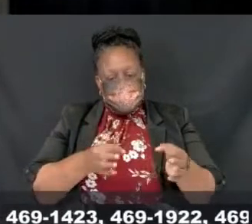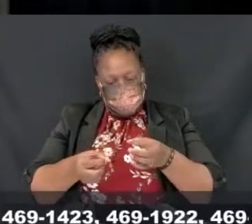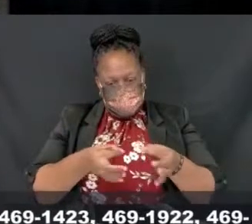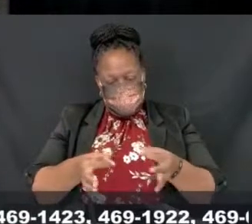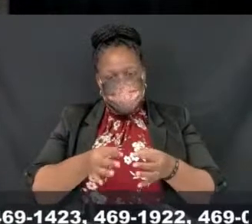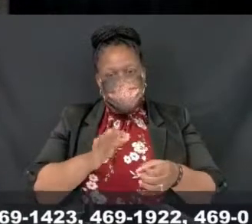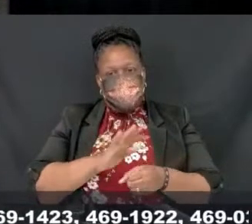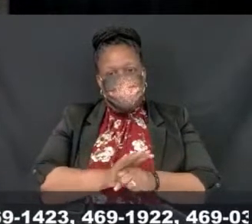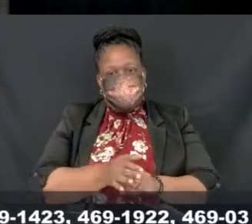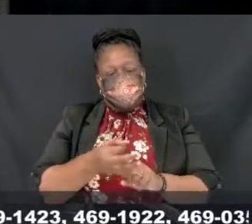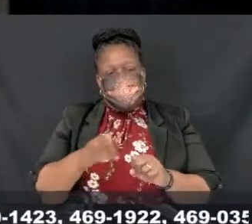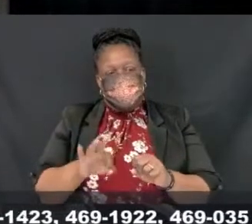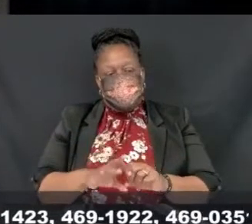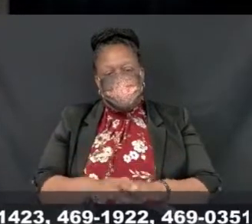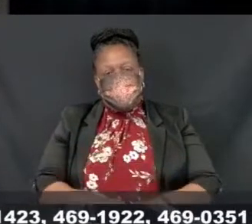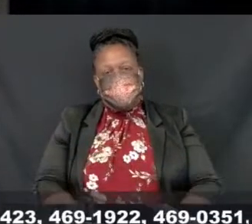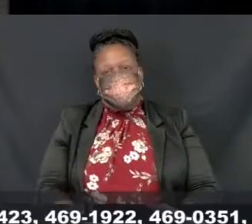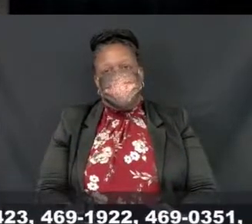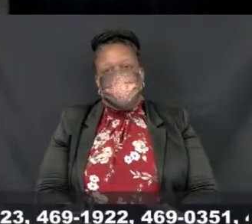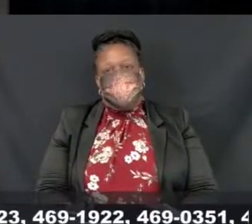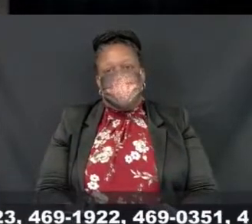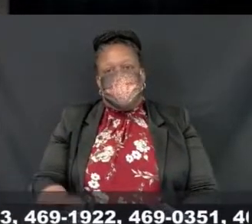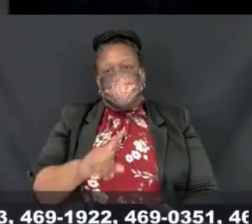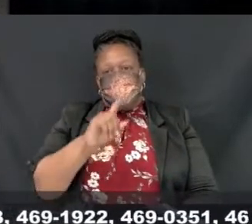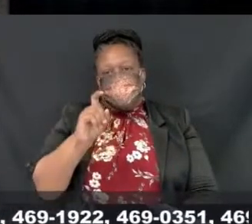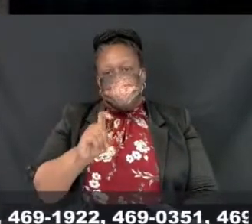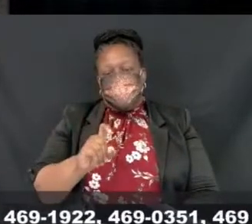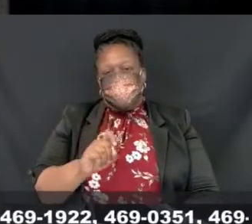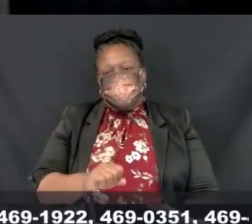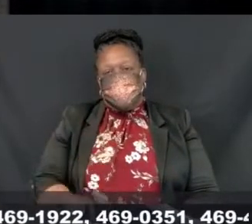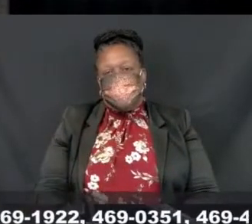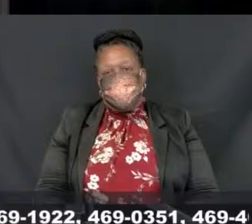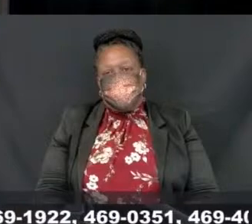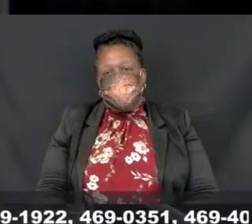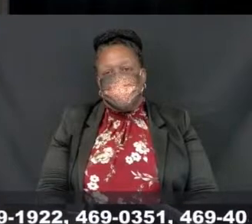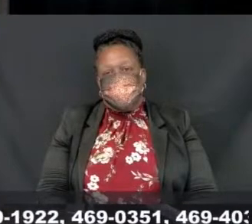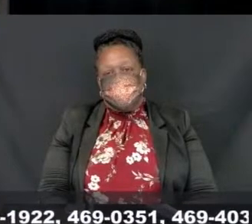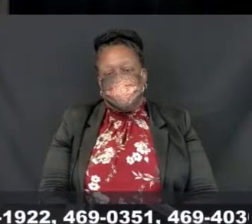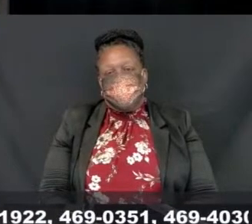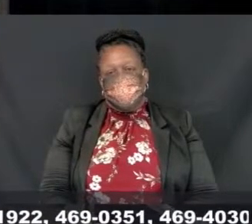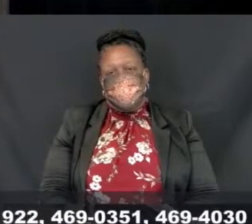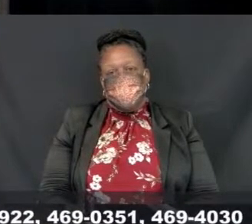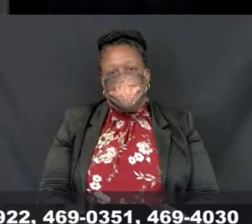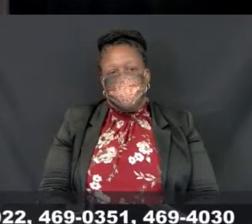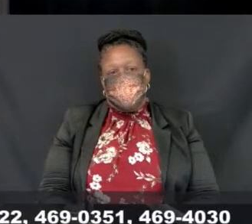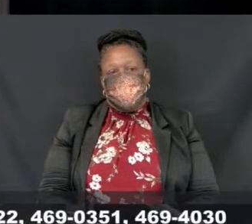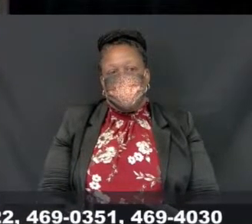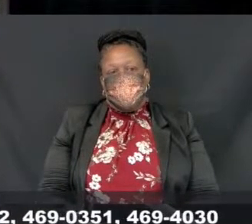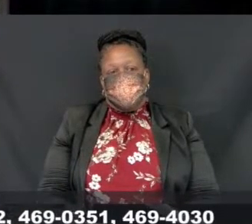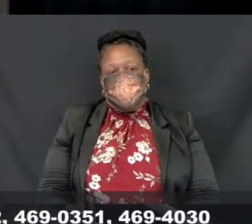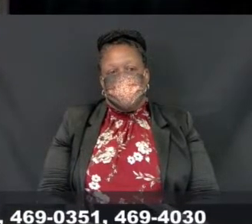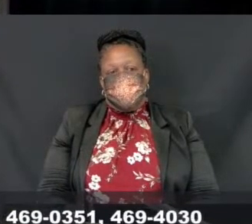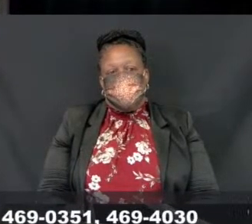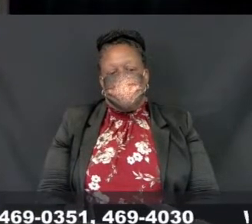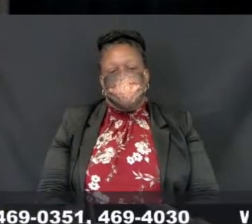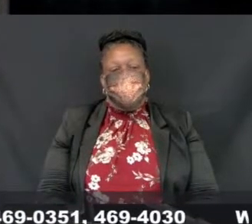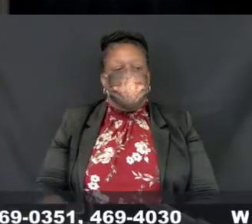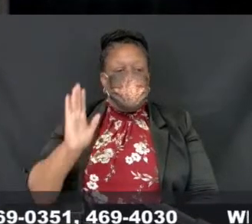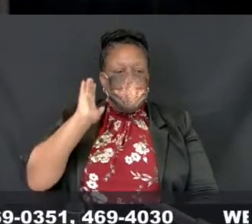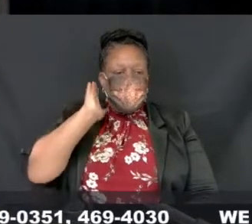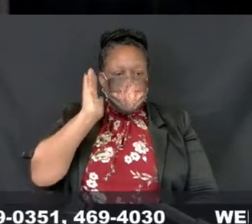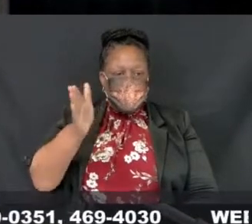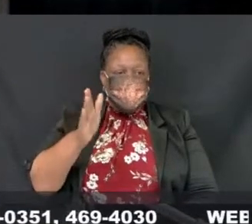so these questions I will ask. Von Radio, will the vaccination campaign continue for